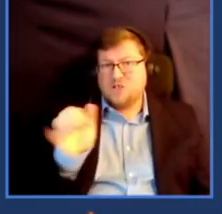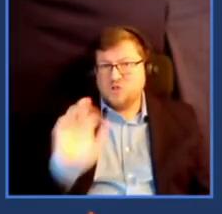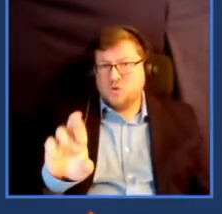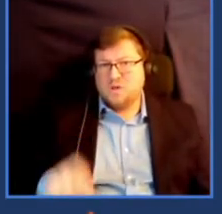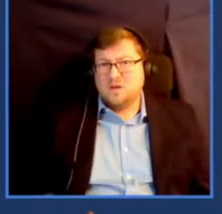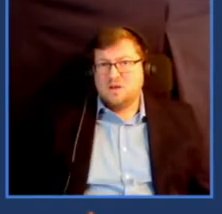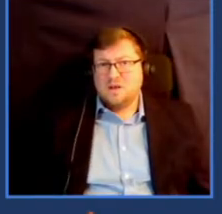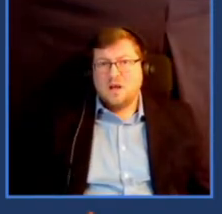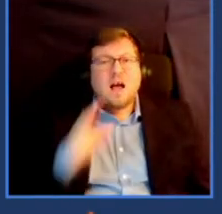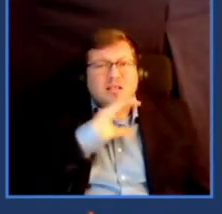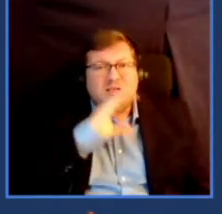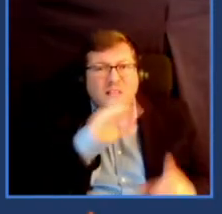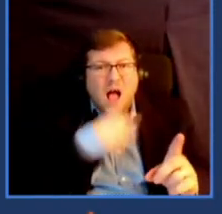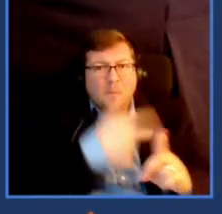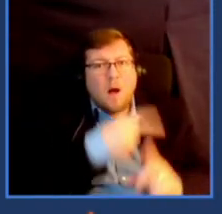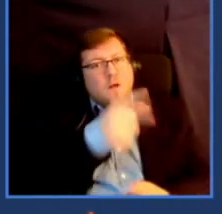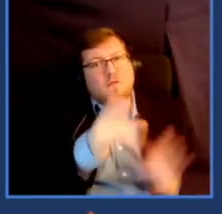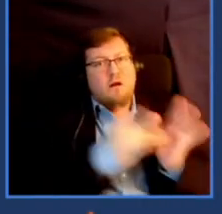lying on the gospel.